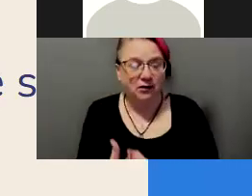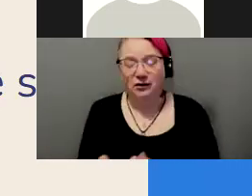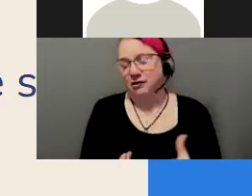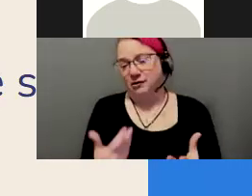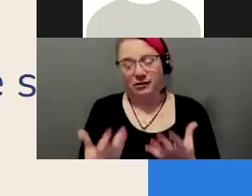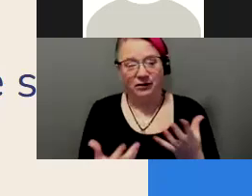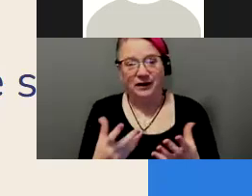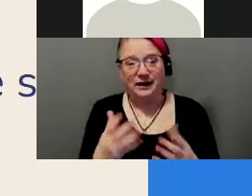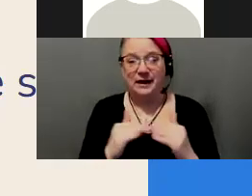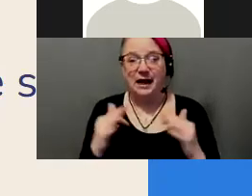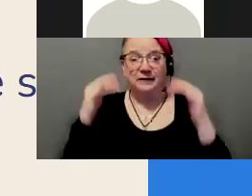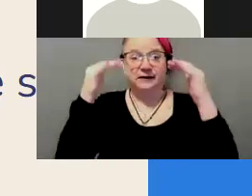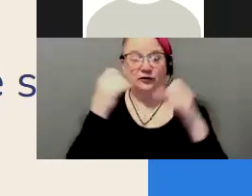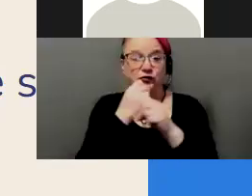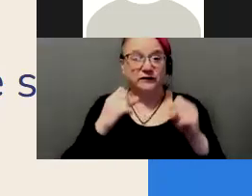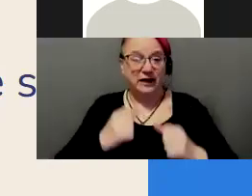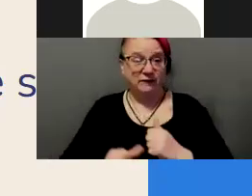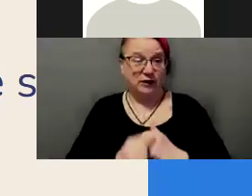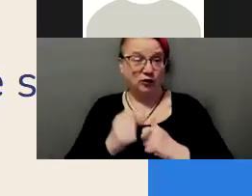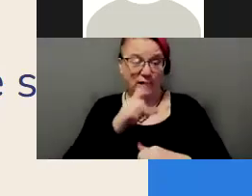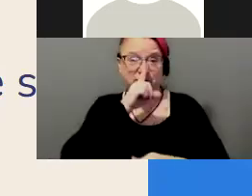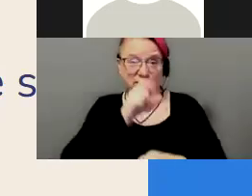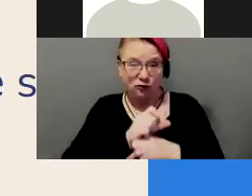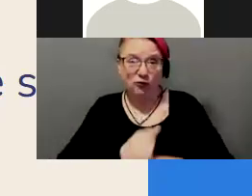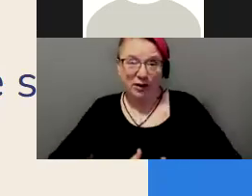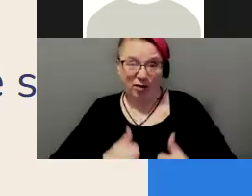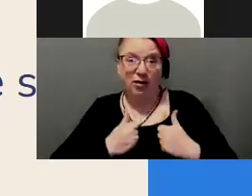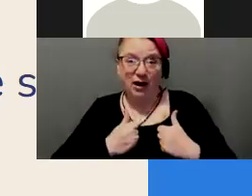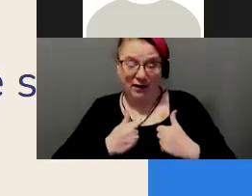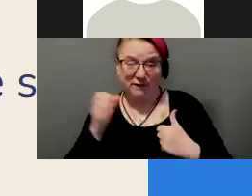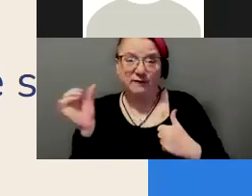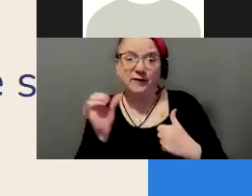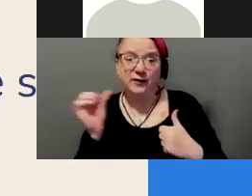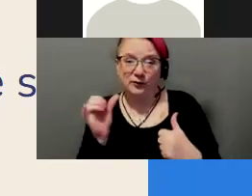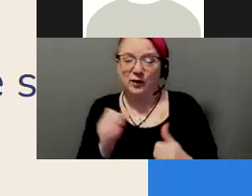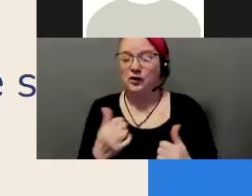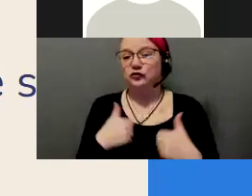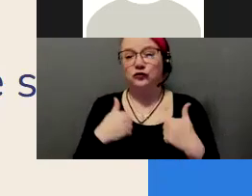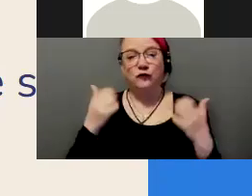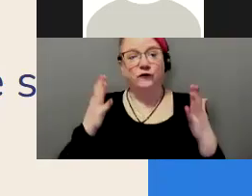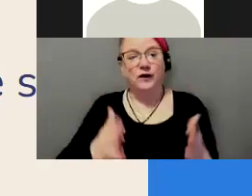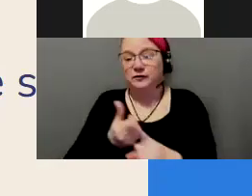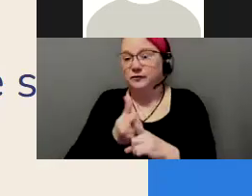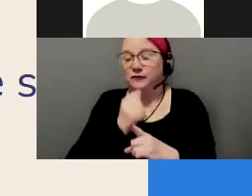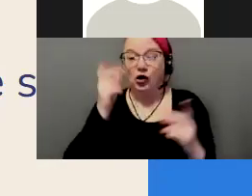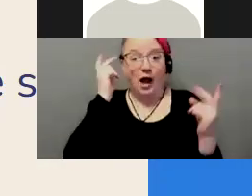into safety threats in real life very quickly as well. So survivors are not